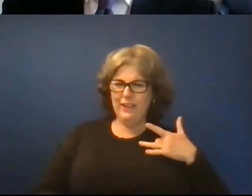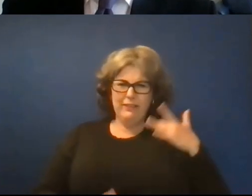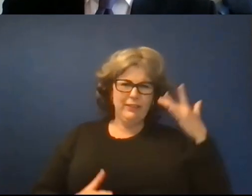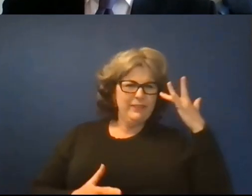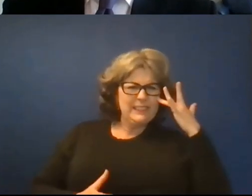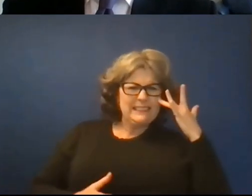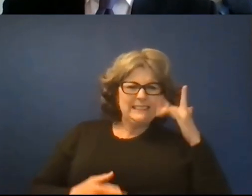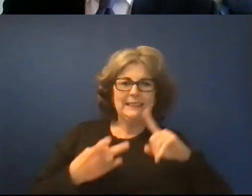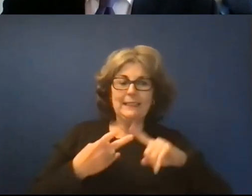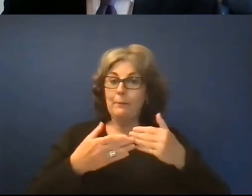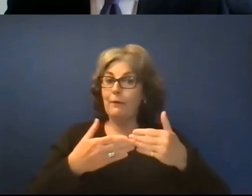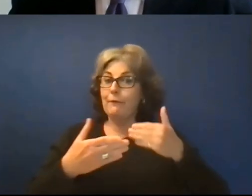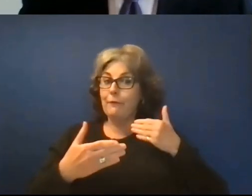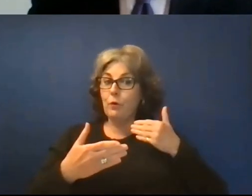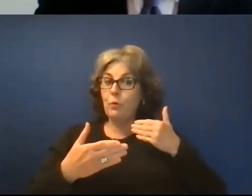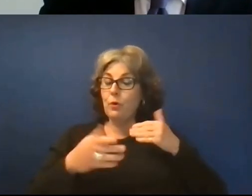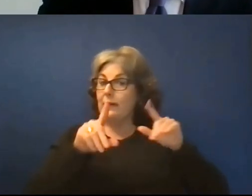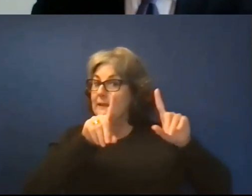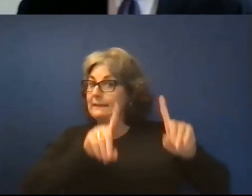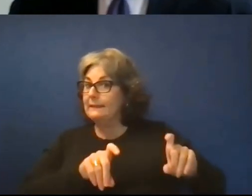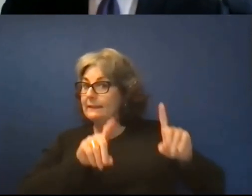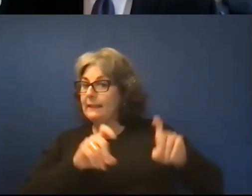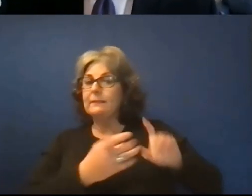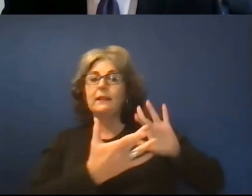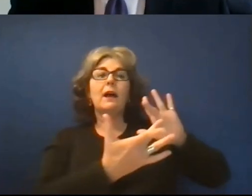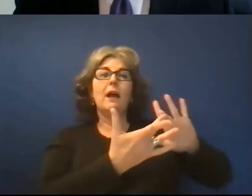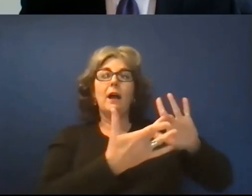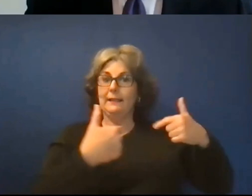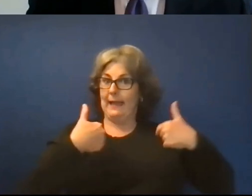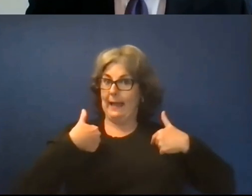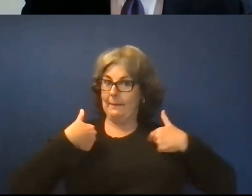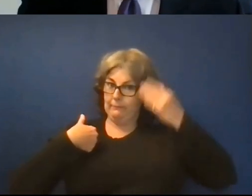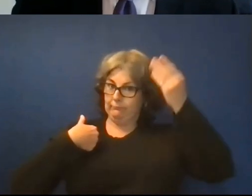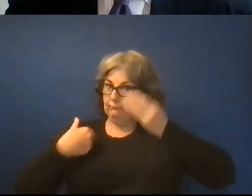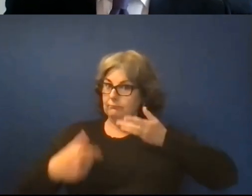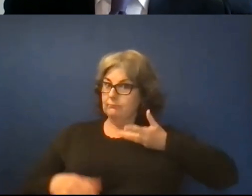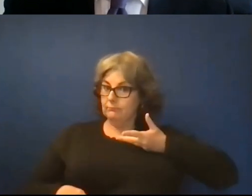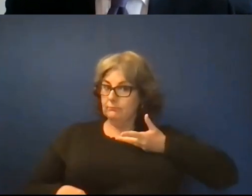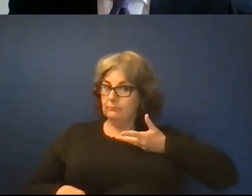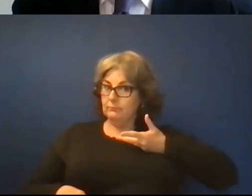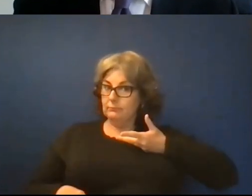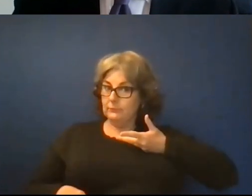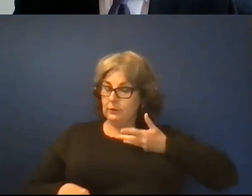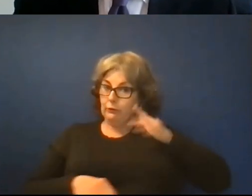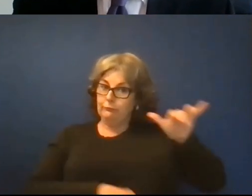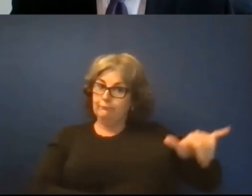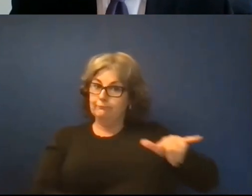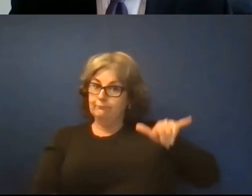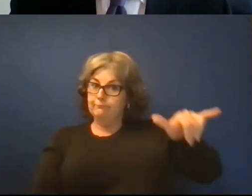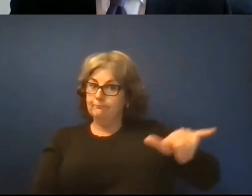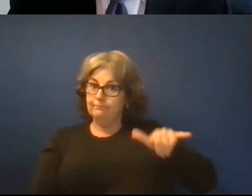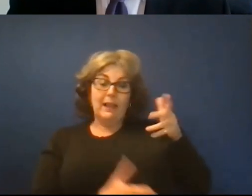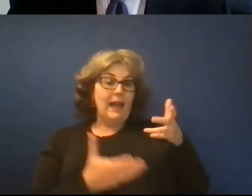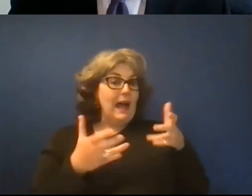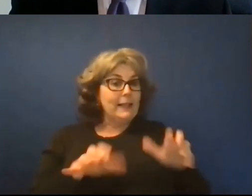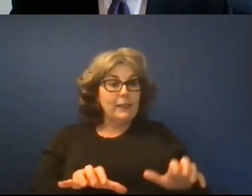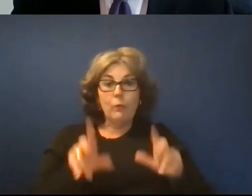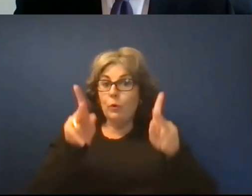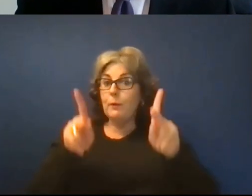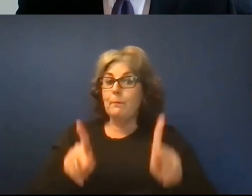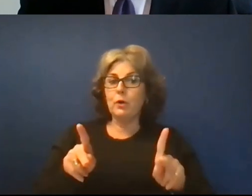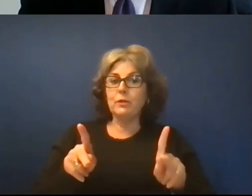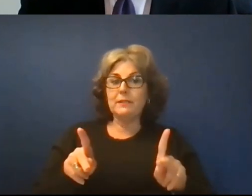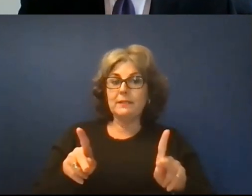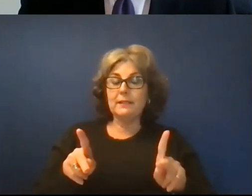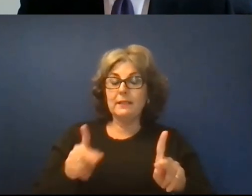symptoms before you even get tested, contact me and let me know so you can quarantine. Because what I don't want is someone, one